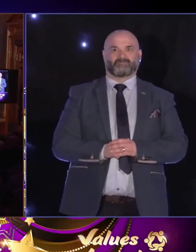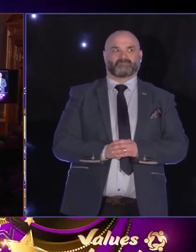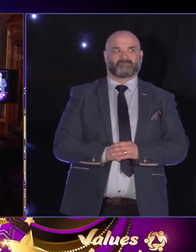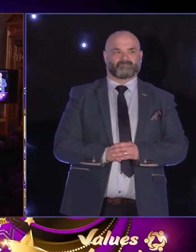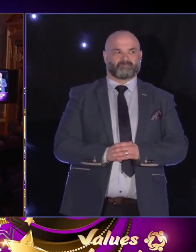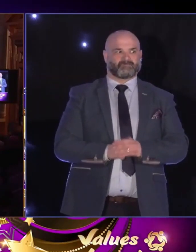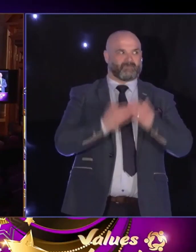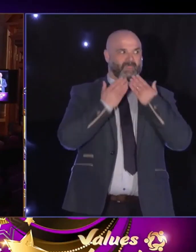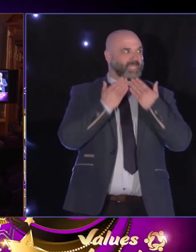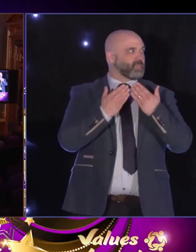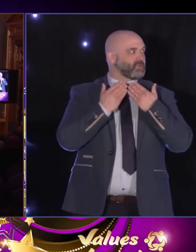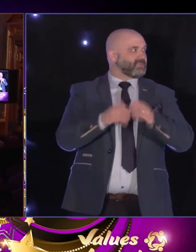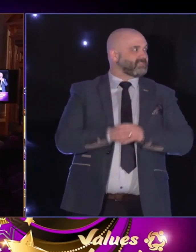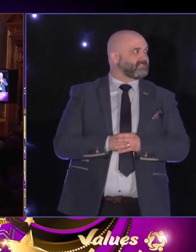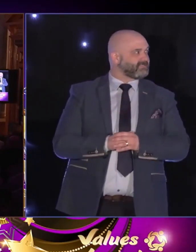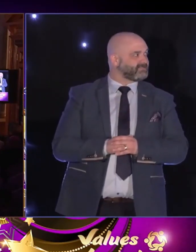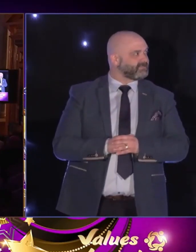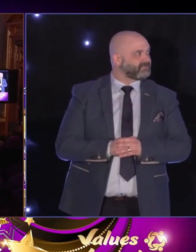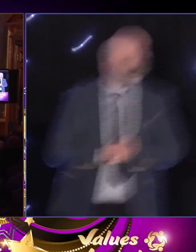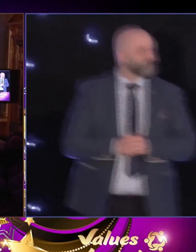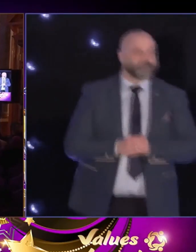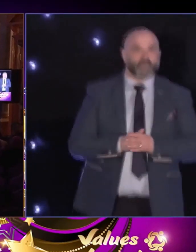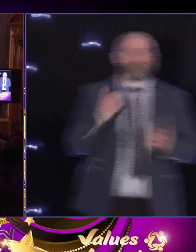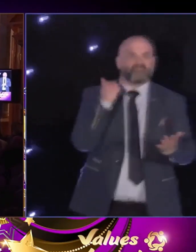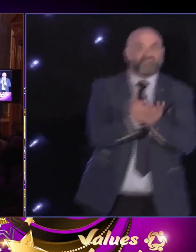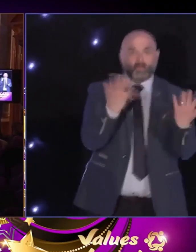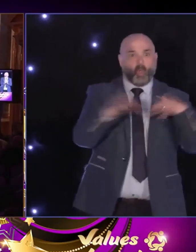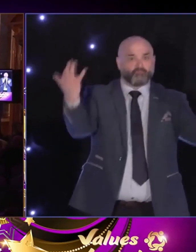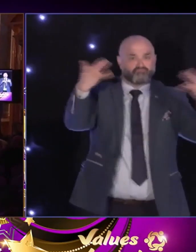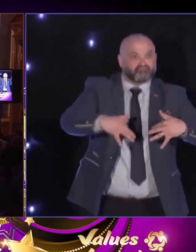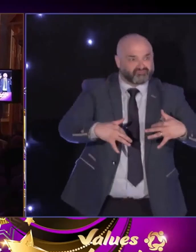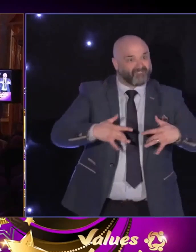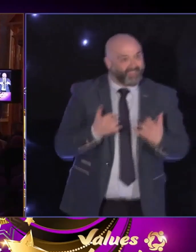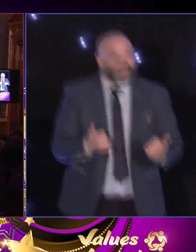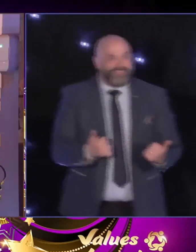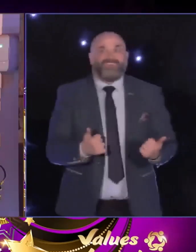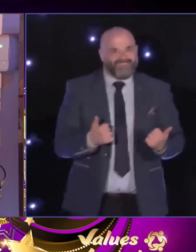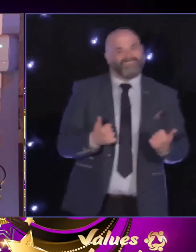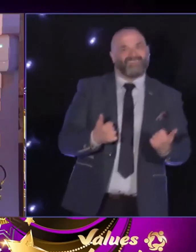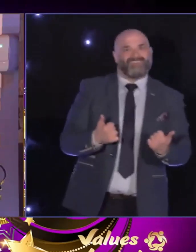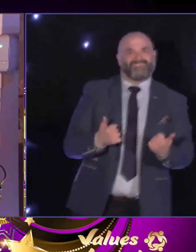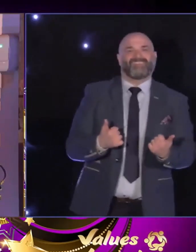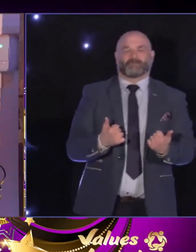Thank you, Phil. Thank you. Listen, how great is it to be here? It's just fabulous, isn't it, to